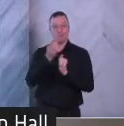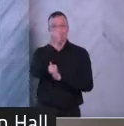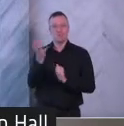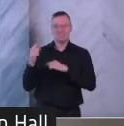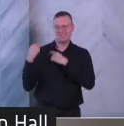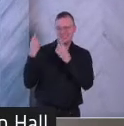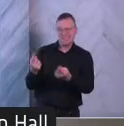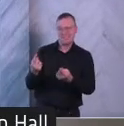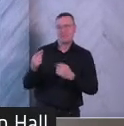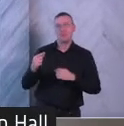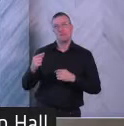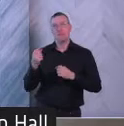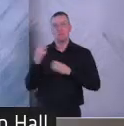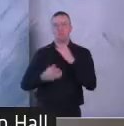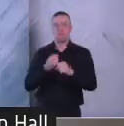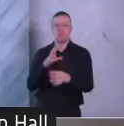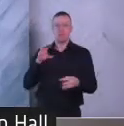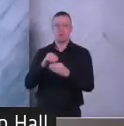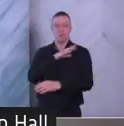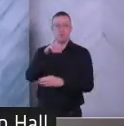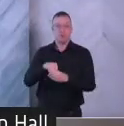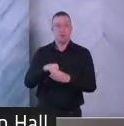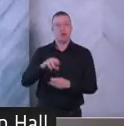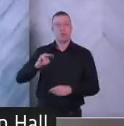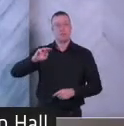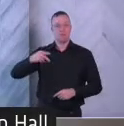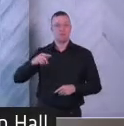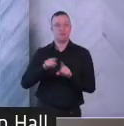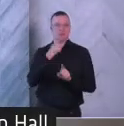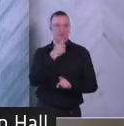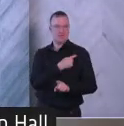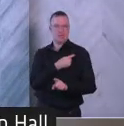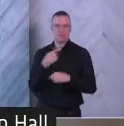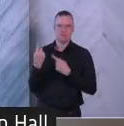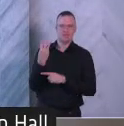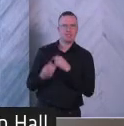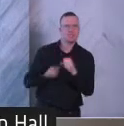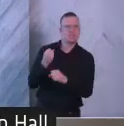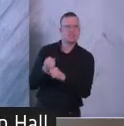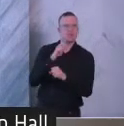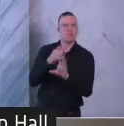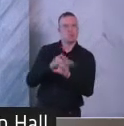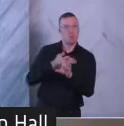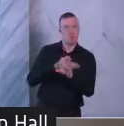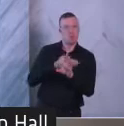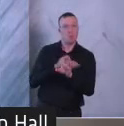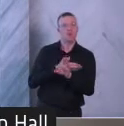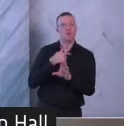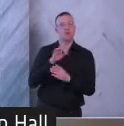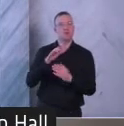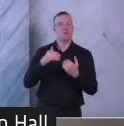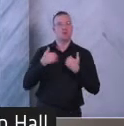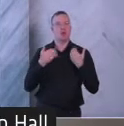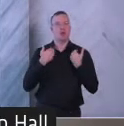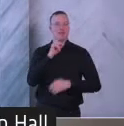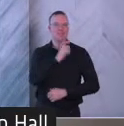last number of years that I've been the Member of Parliament for Kingston, over the last 6 years, and indeed before that, when I was Mayor of Kingston and a